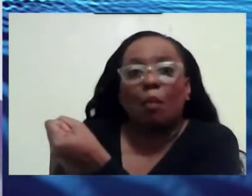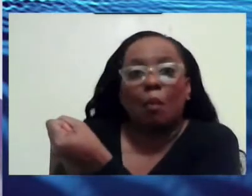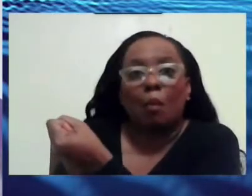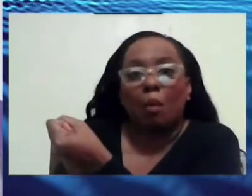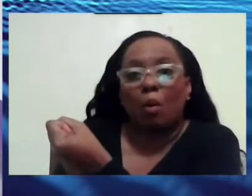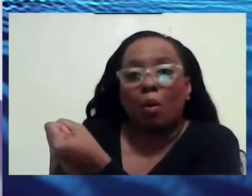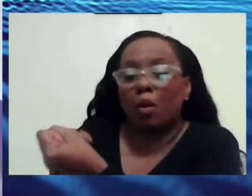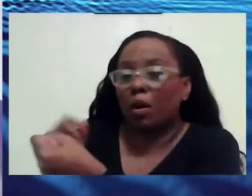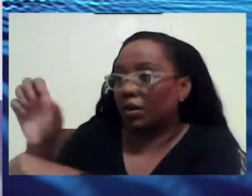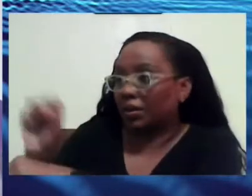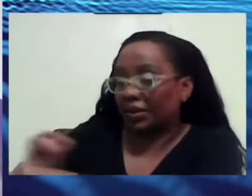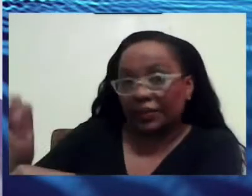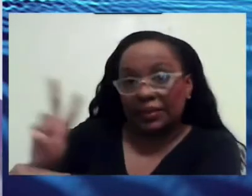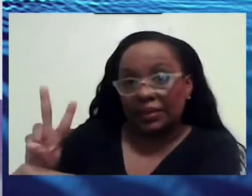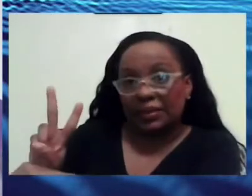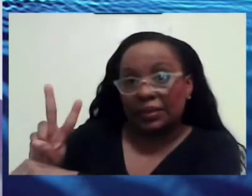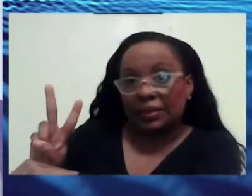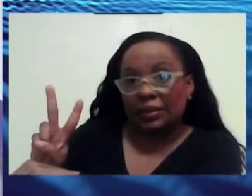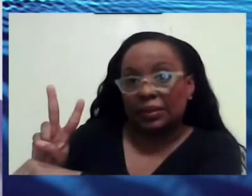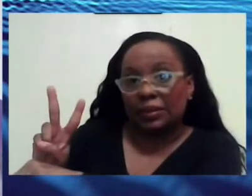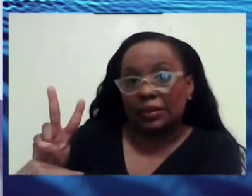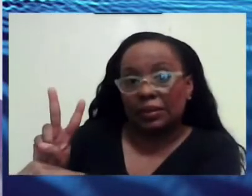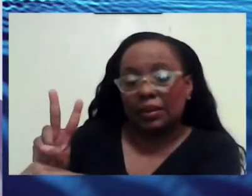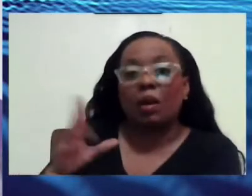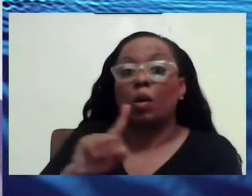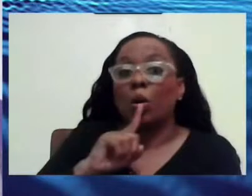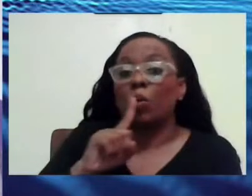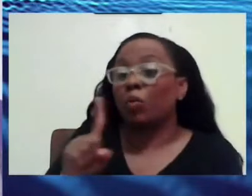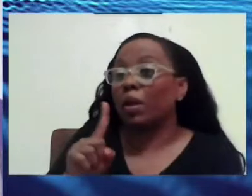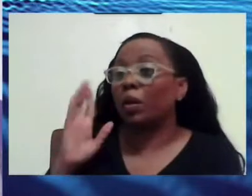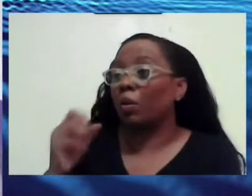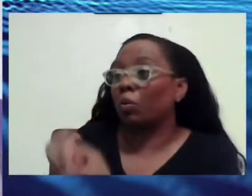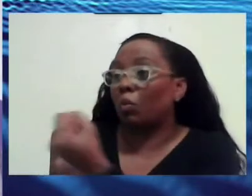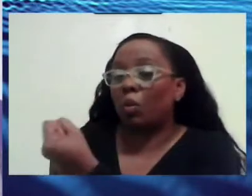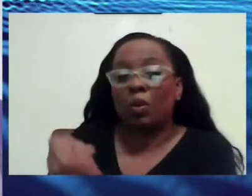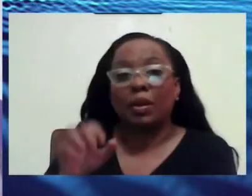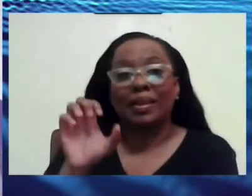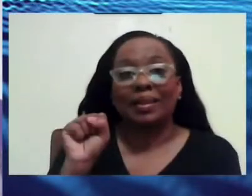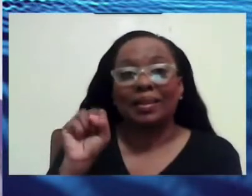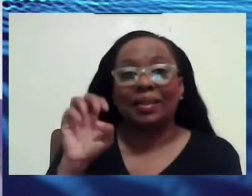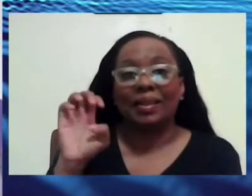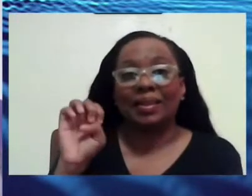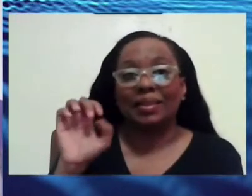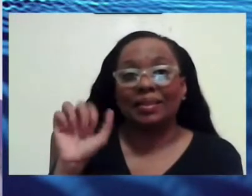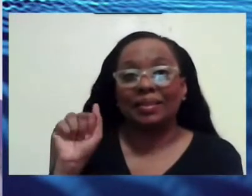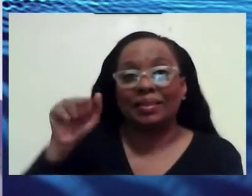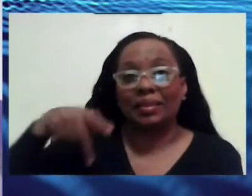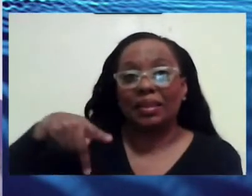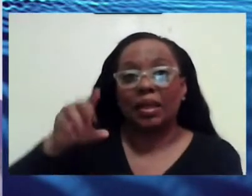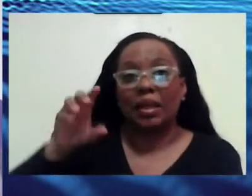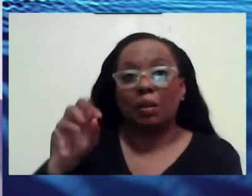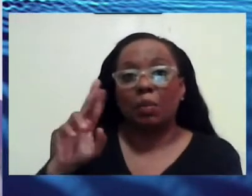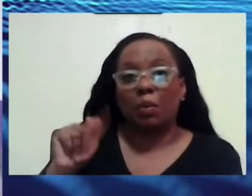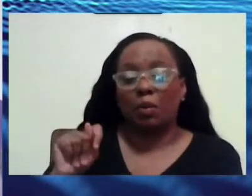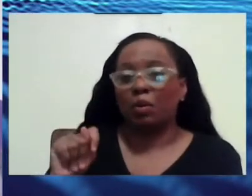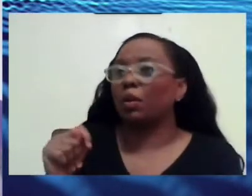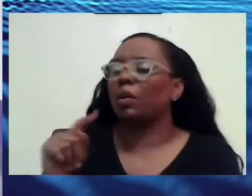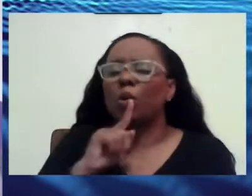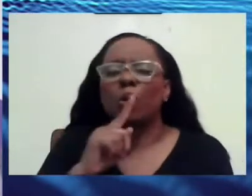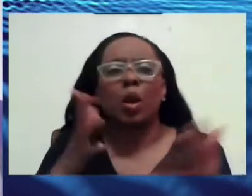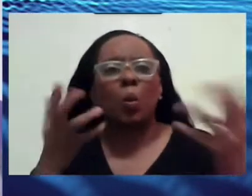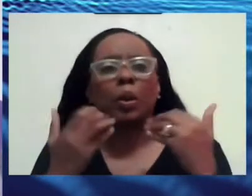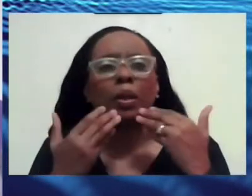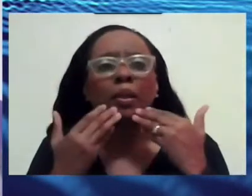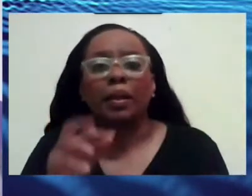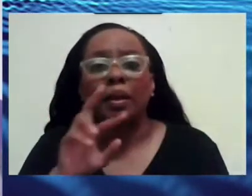level, principally at the seaport. And we want to thank the RSS for its support. I also